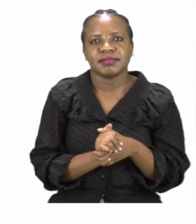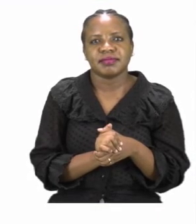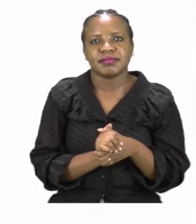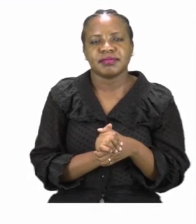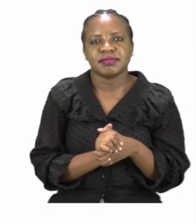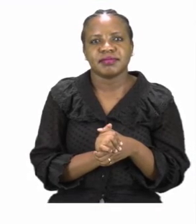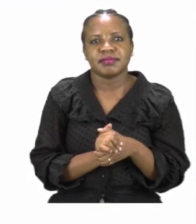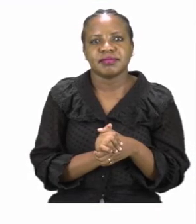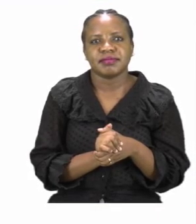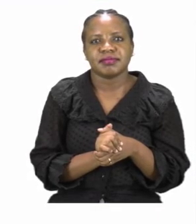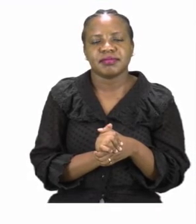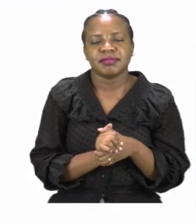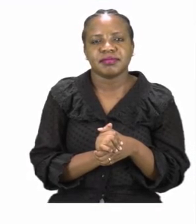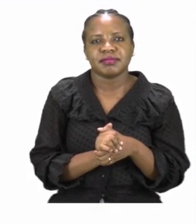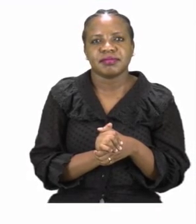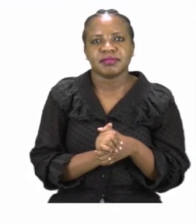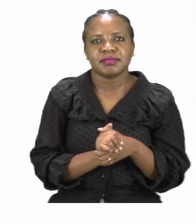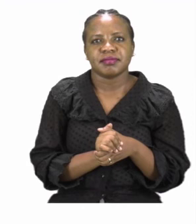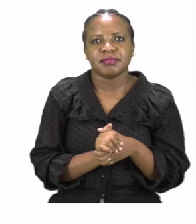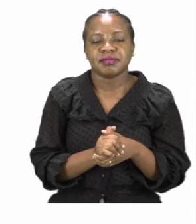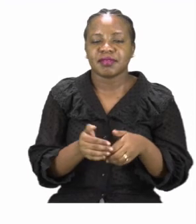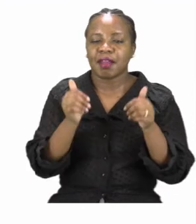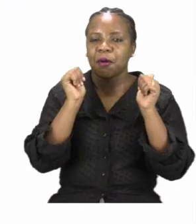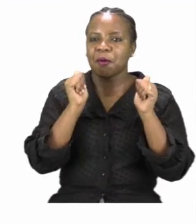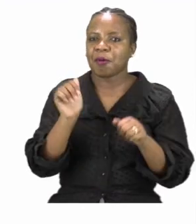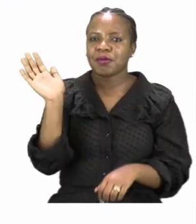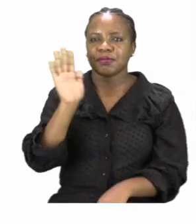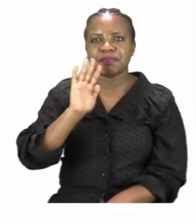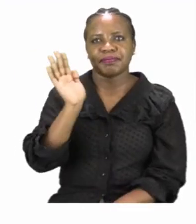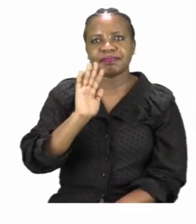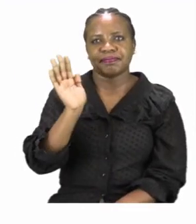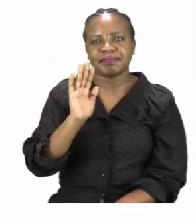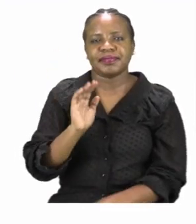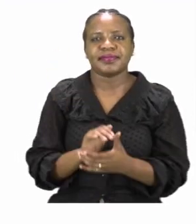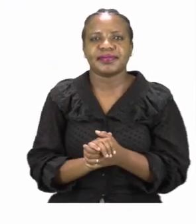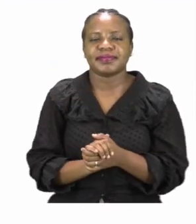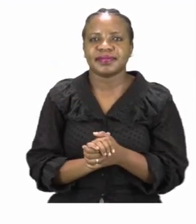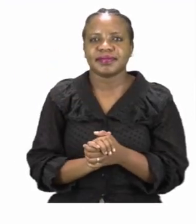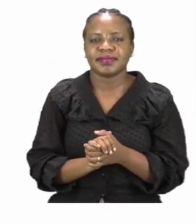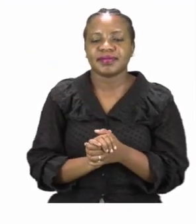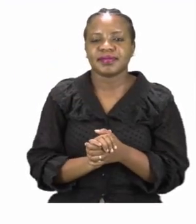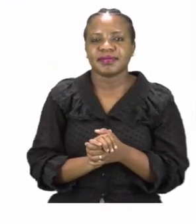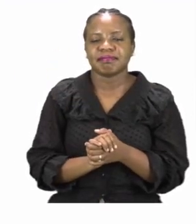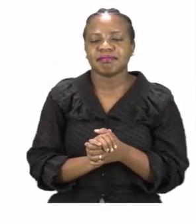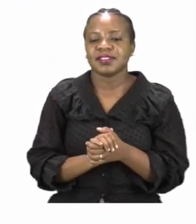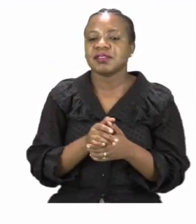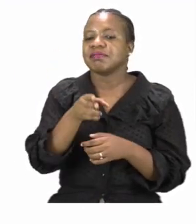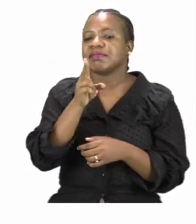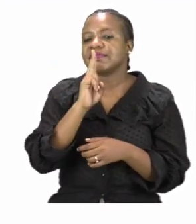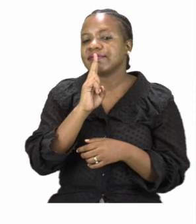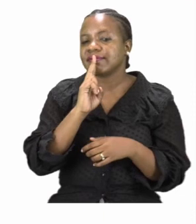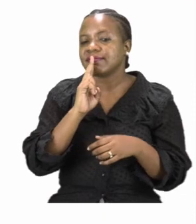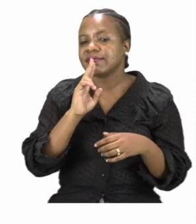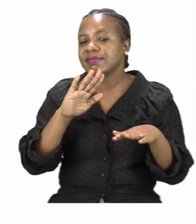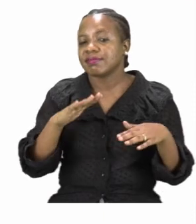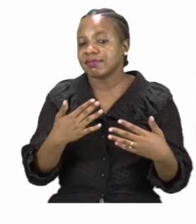Now, if someone is saying goodbye, what do we say to that person? They're